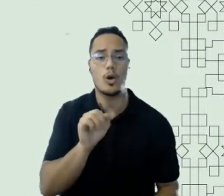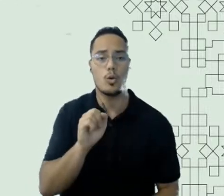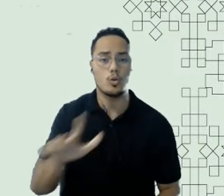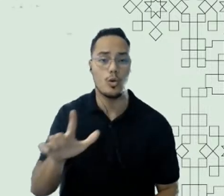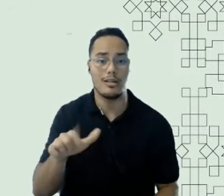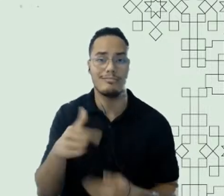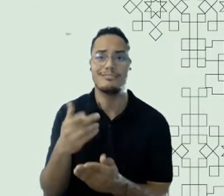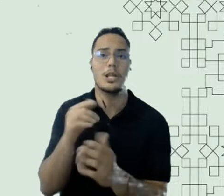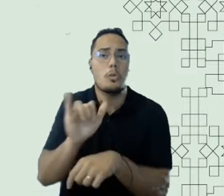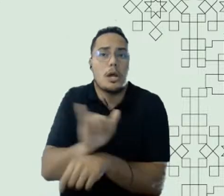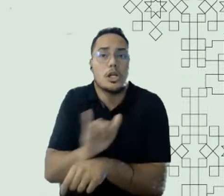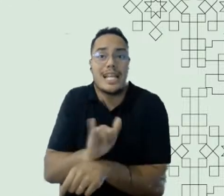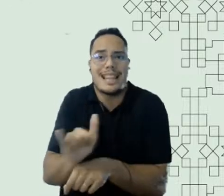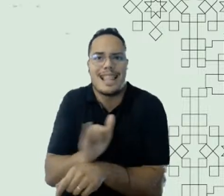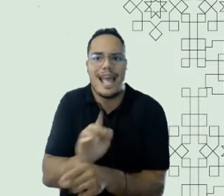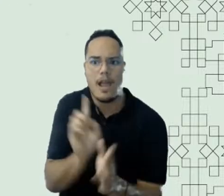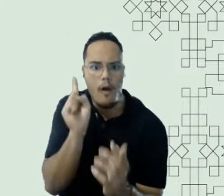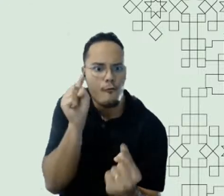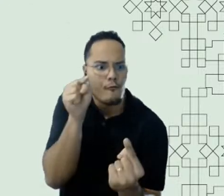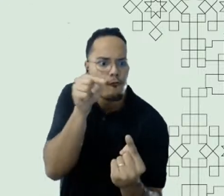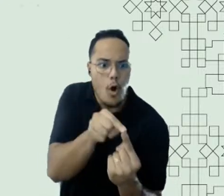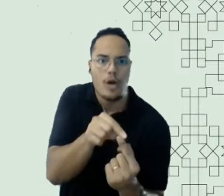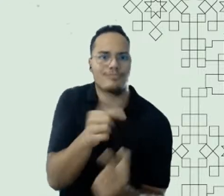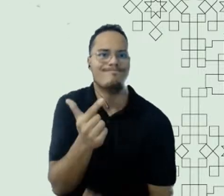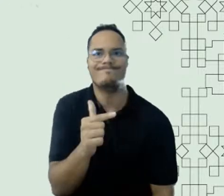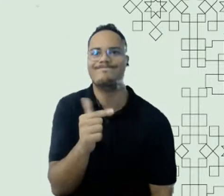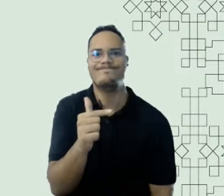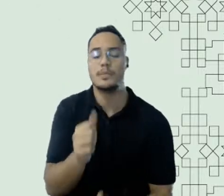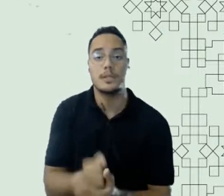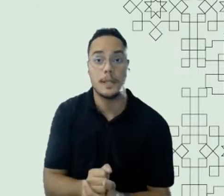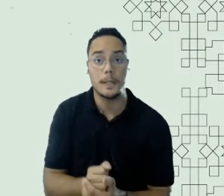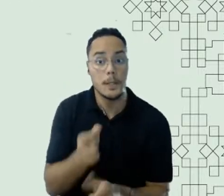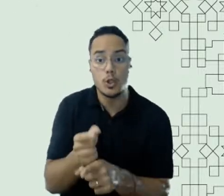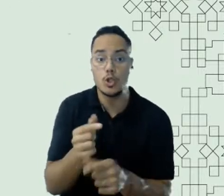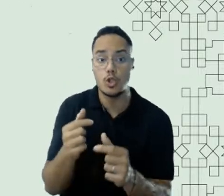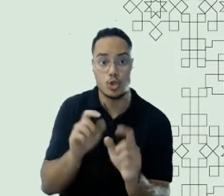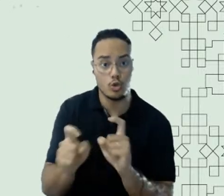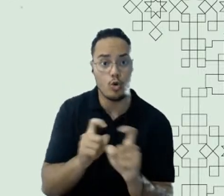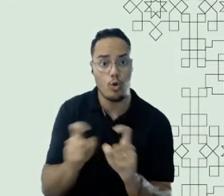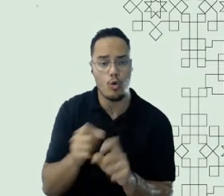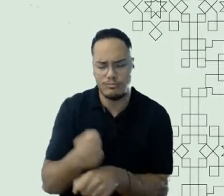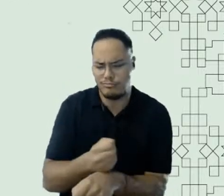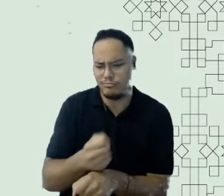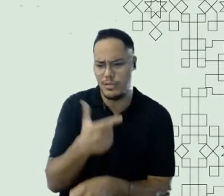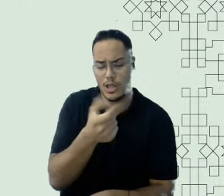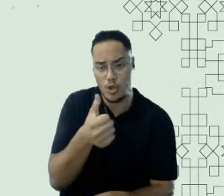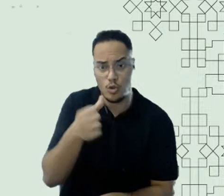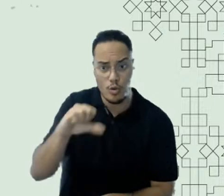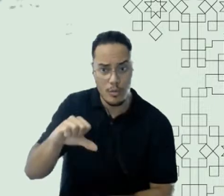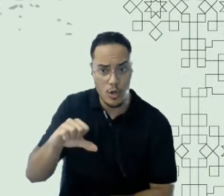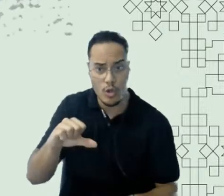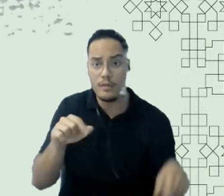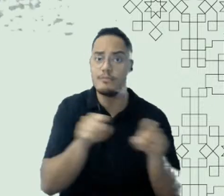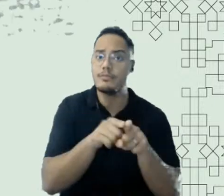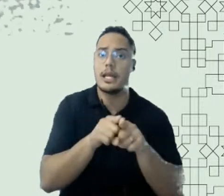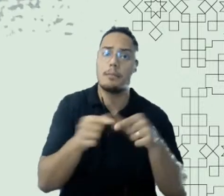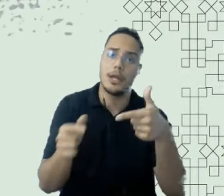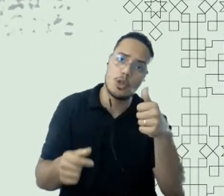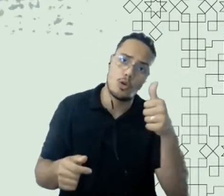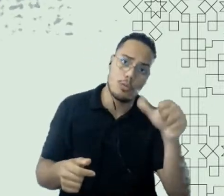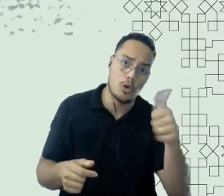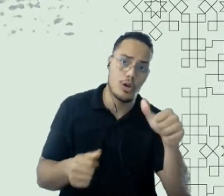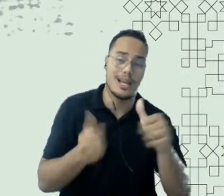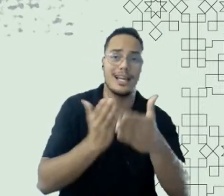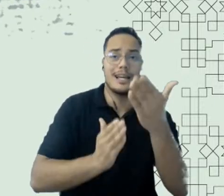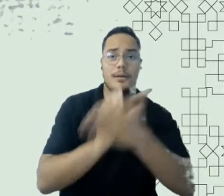between 2009, 2011, but it was approved in Congress only in 2014, so 10 years ago. But in the last